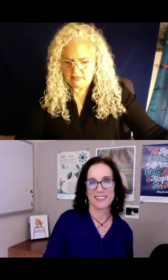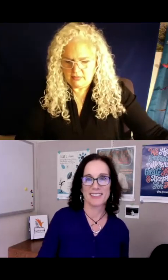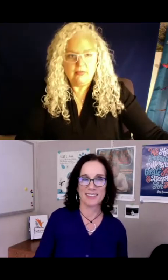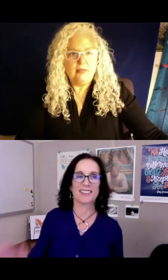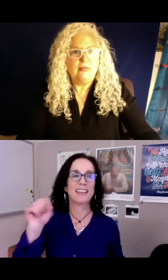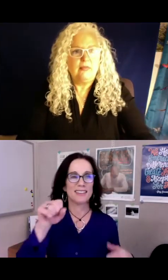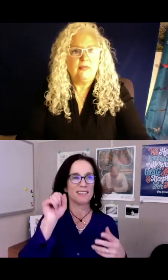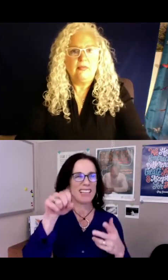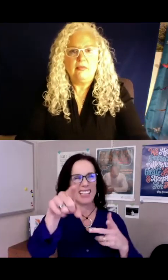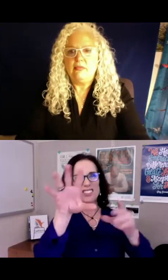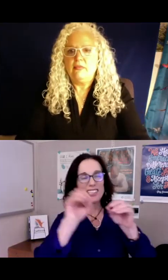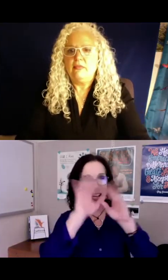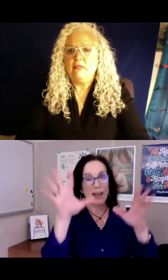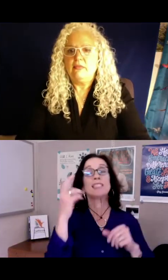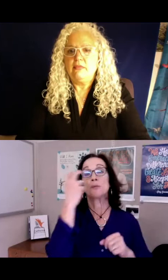groups.